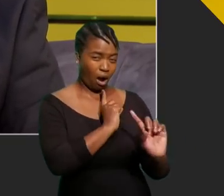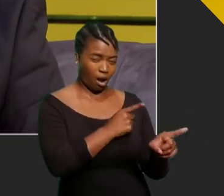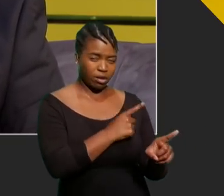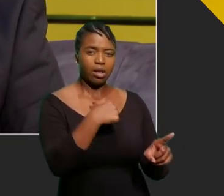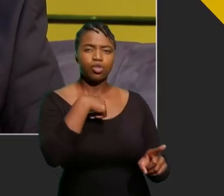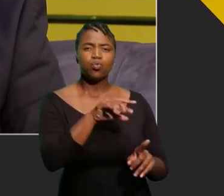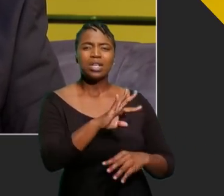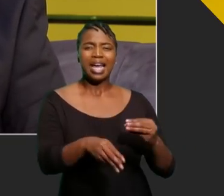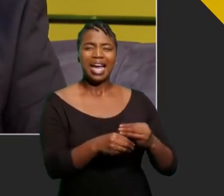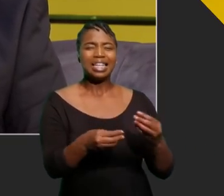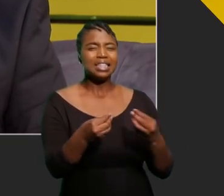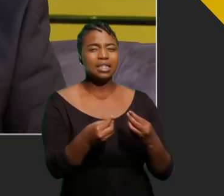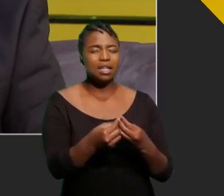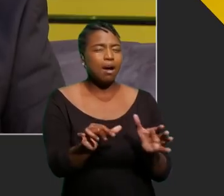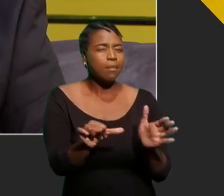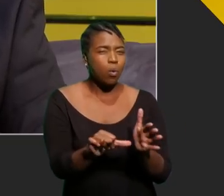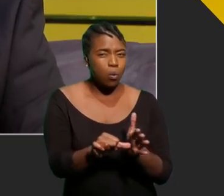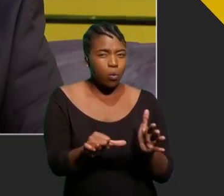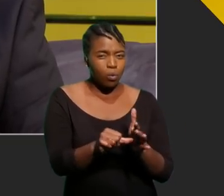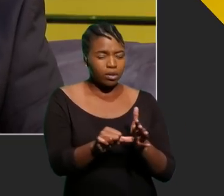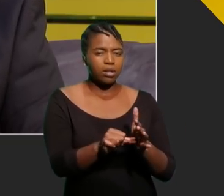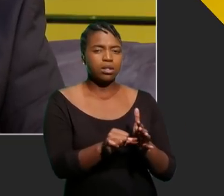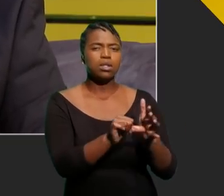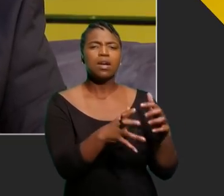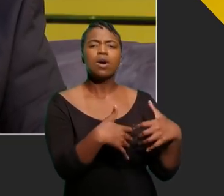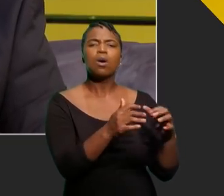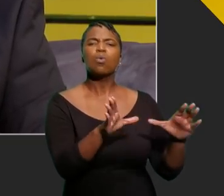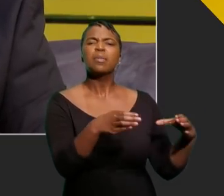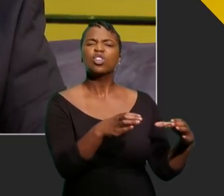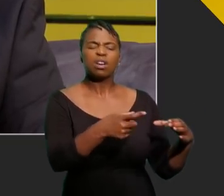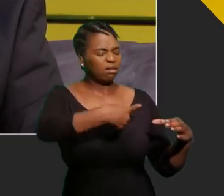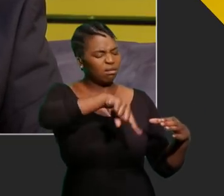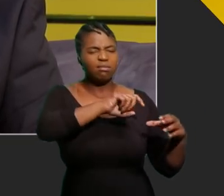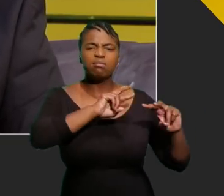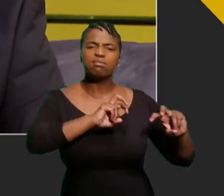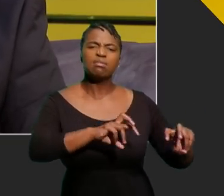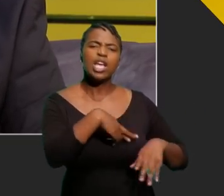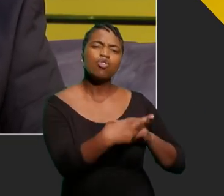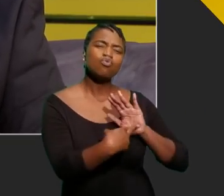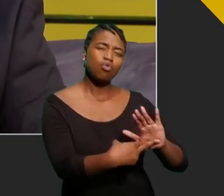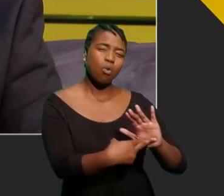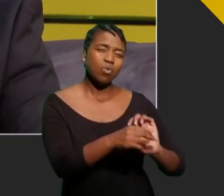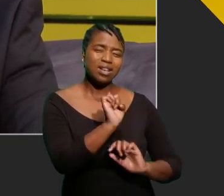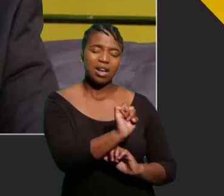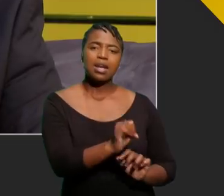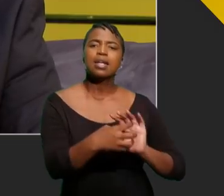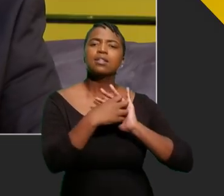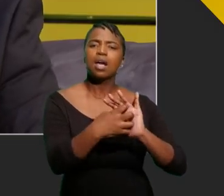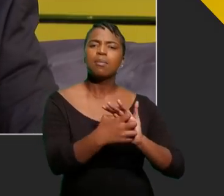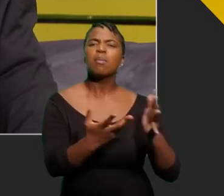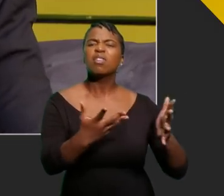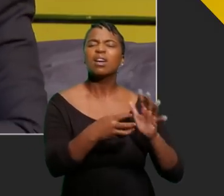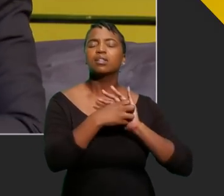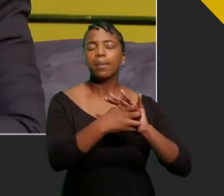I want to add there's an extreme importance in terms of the commission's role. Okay. And if I can, for example, just